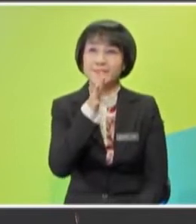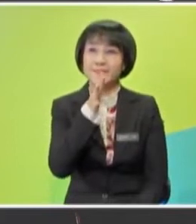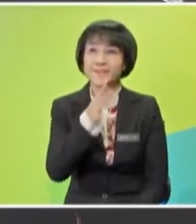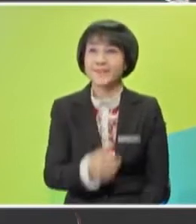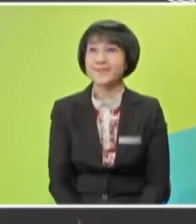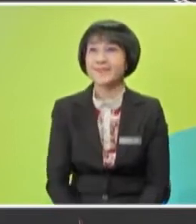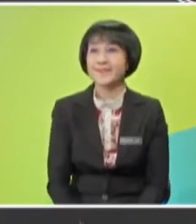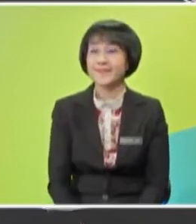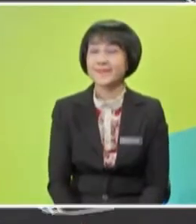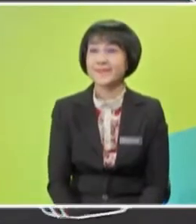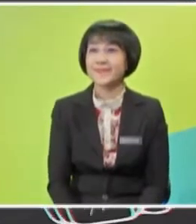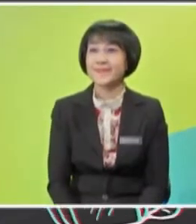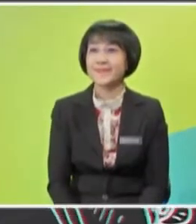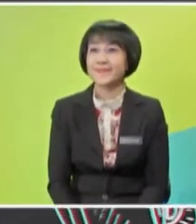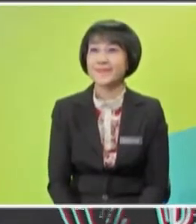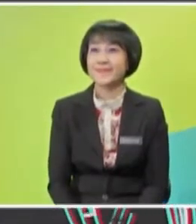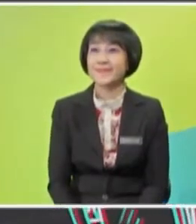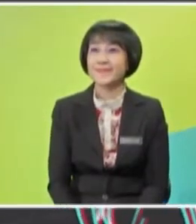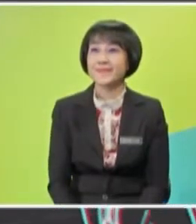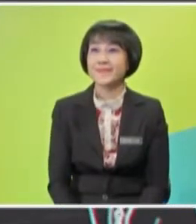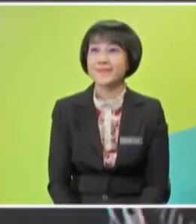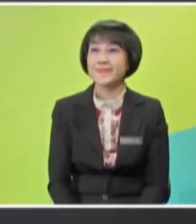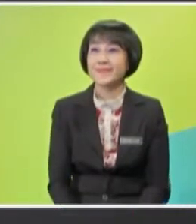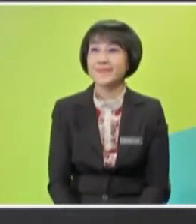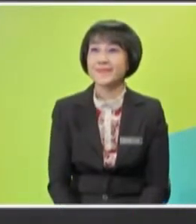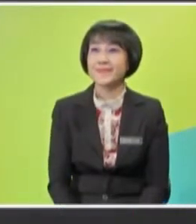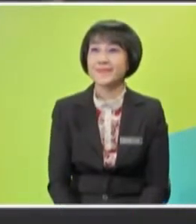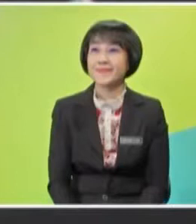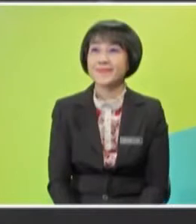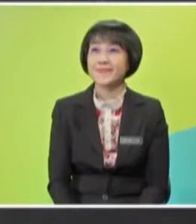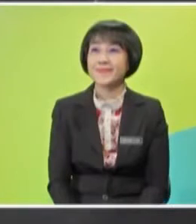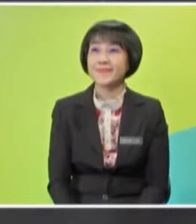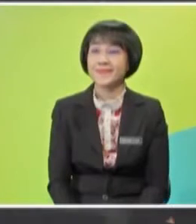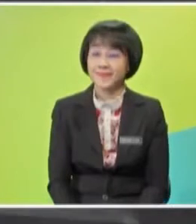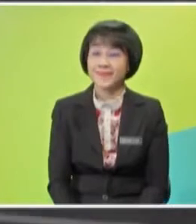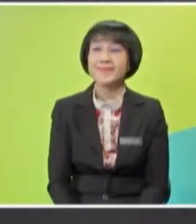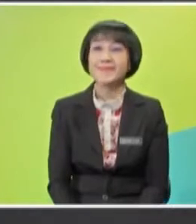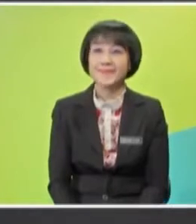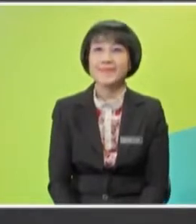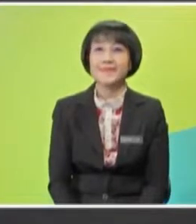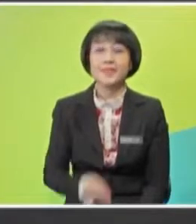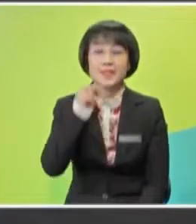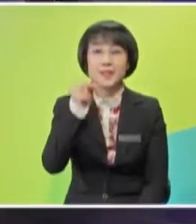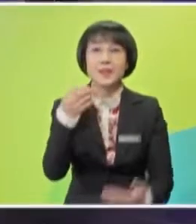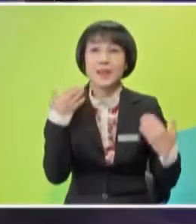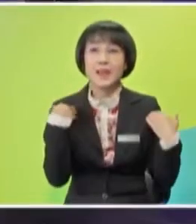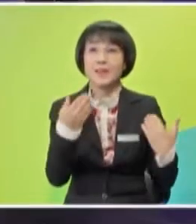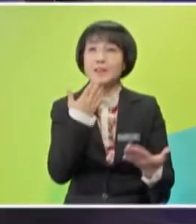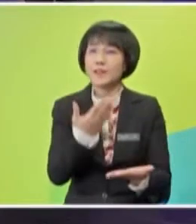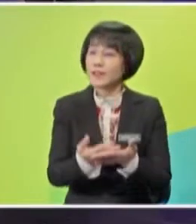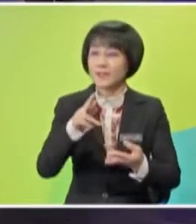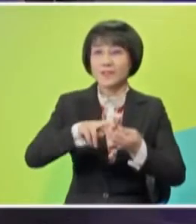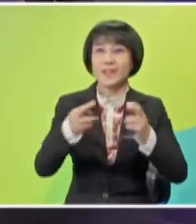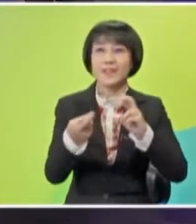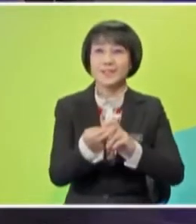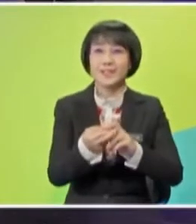very good relationship with the family, and of course, one of the parents, which is her mother. Yeah. So